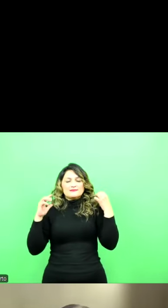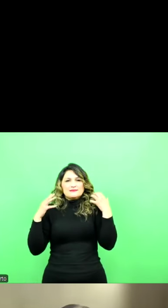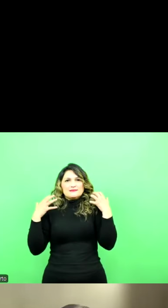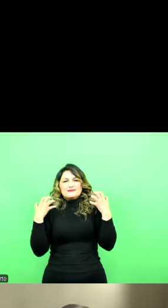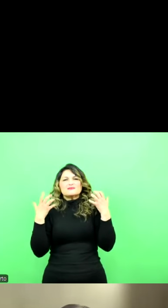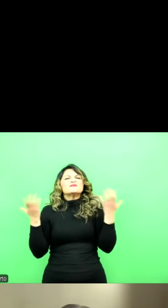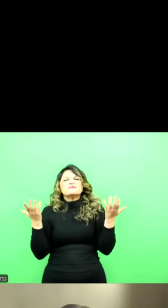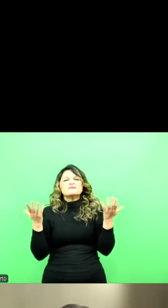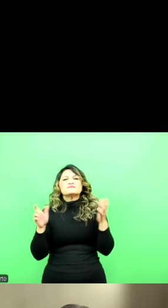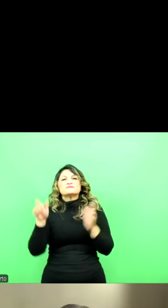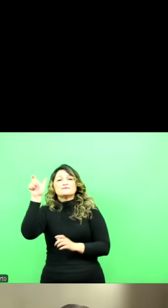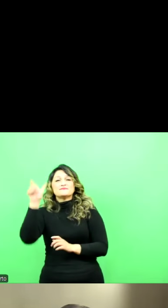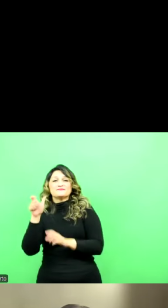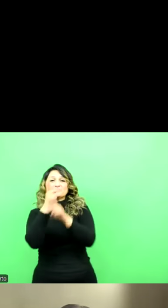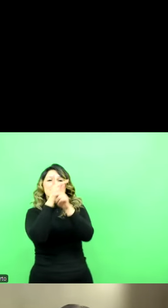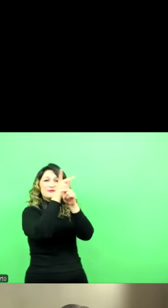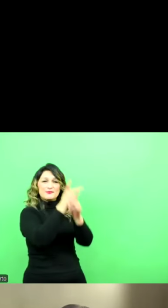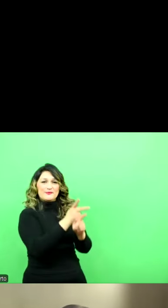elder abuse.